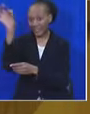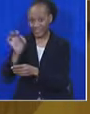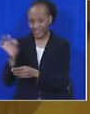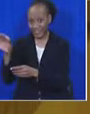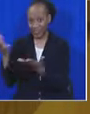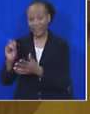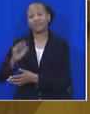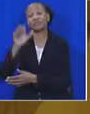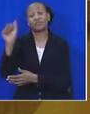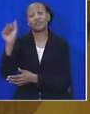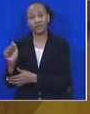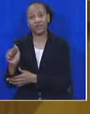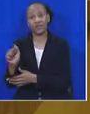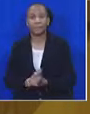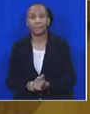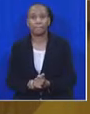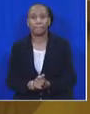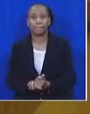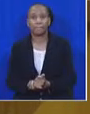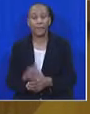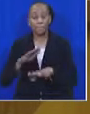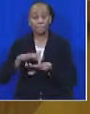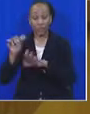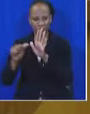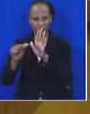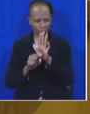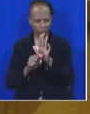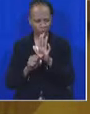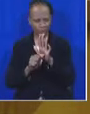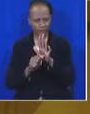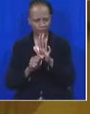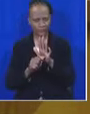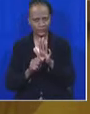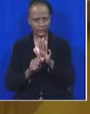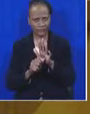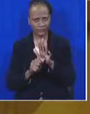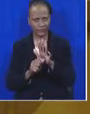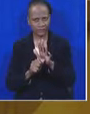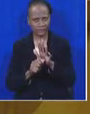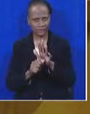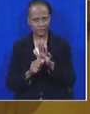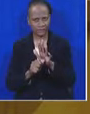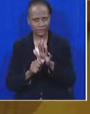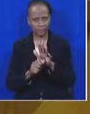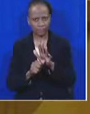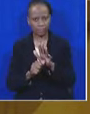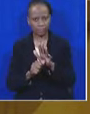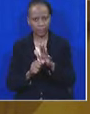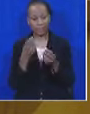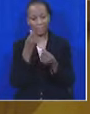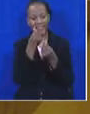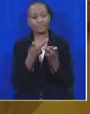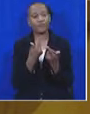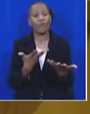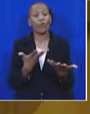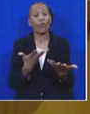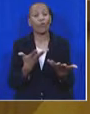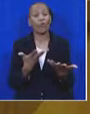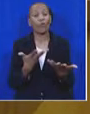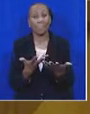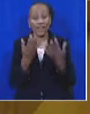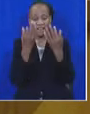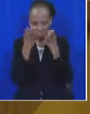numbers those are. But the most important source that we want to speak about, a novel source of funding